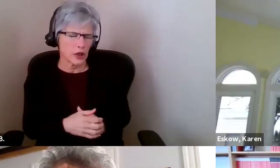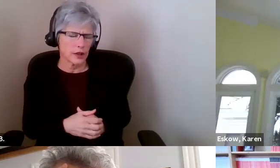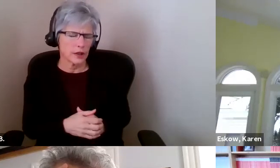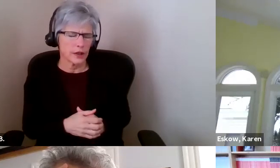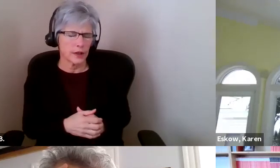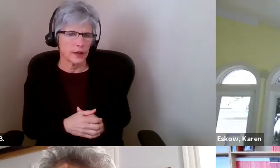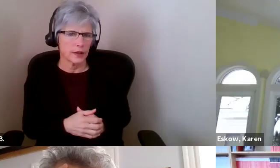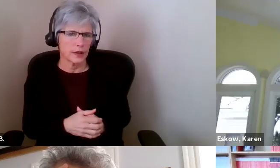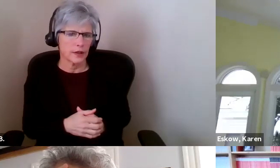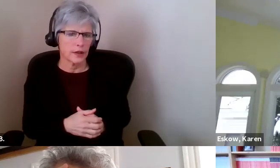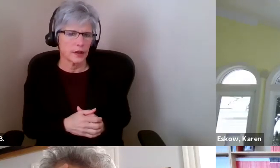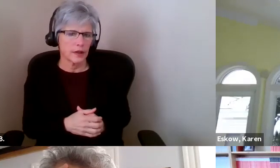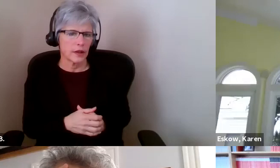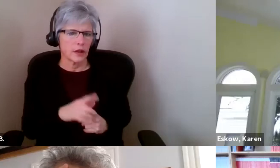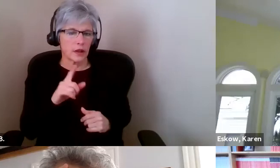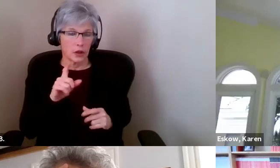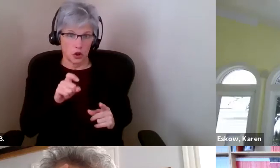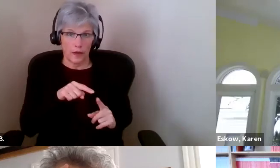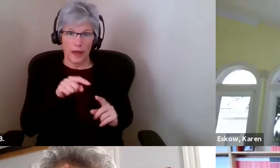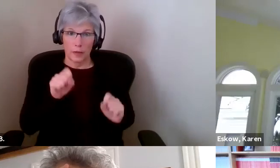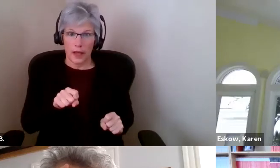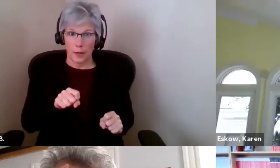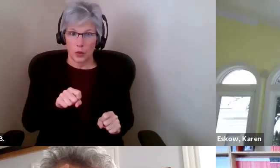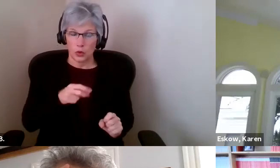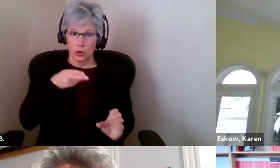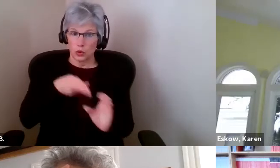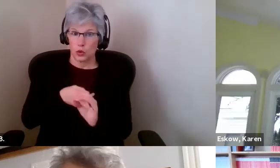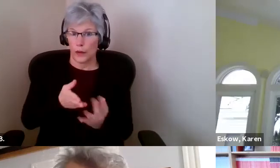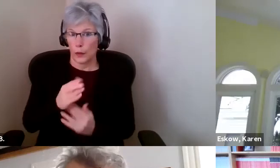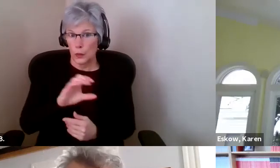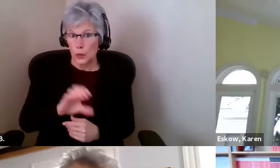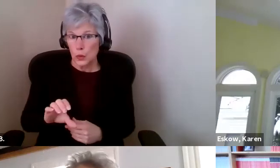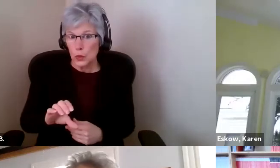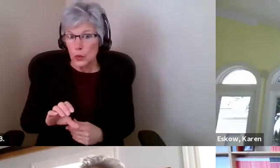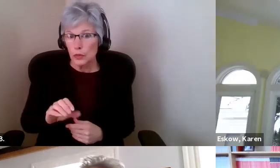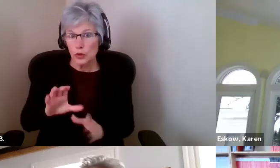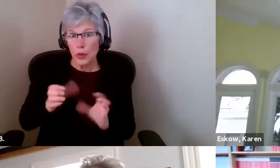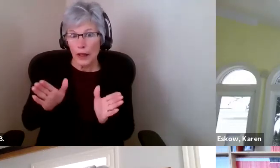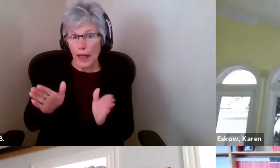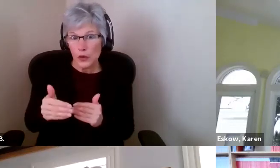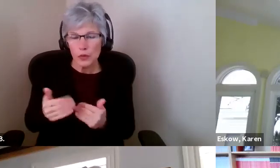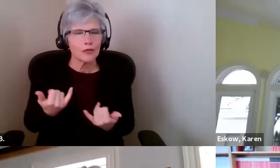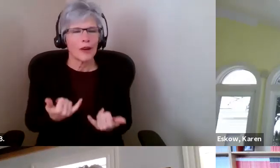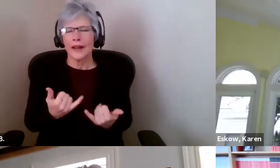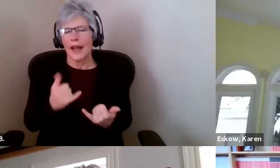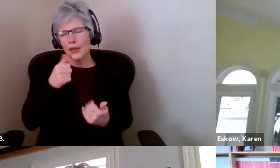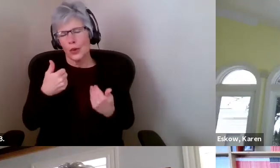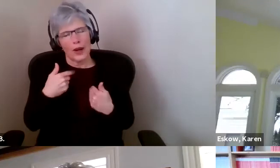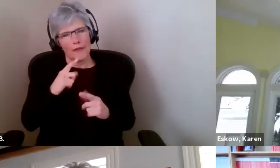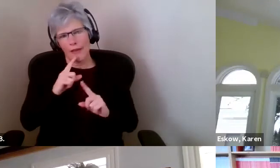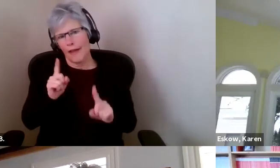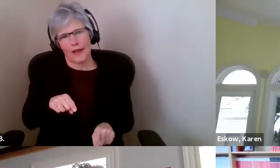able to zoom in to a classroom? I don't have the answer right now. I do think it's something we need to think about, and it isn't